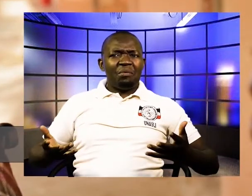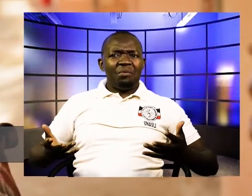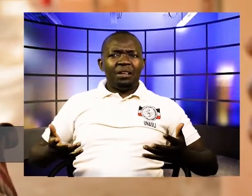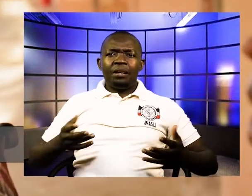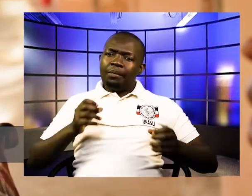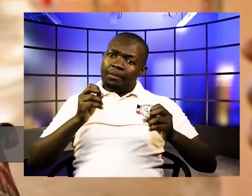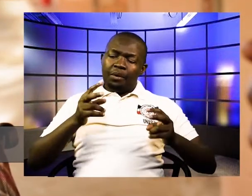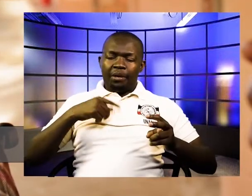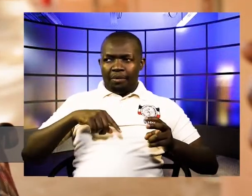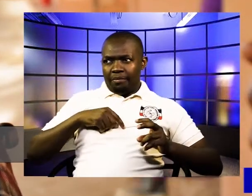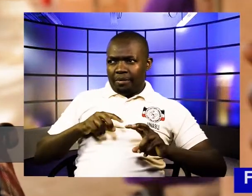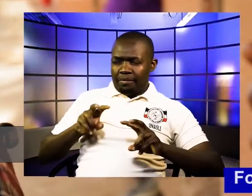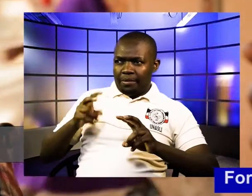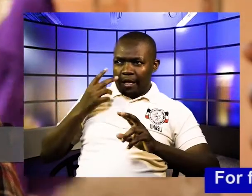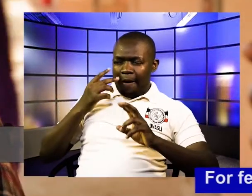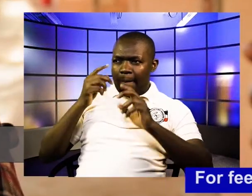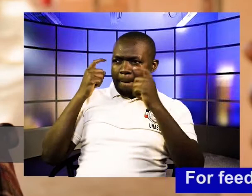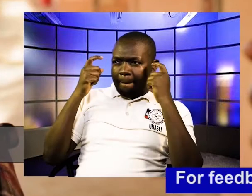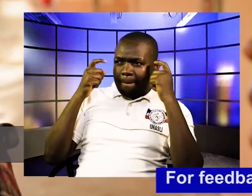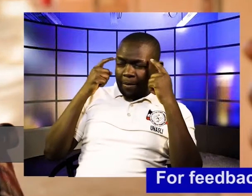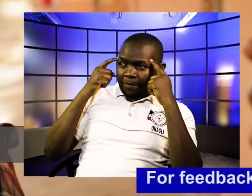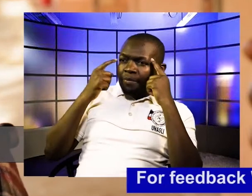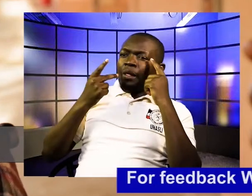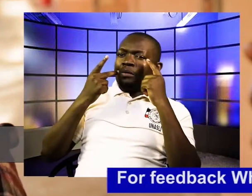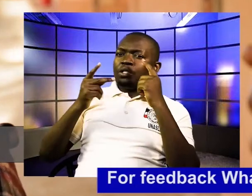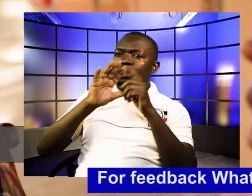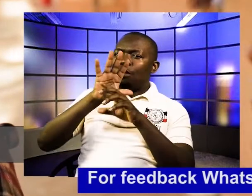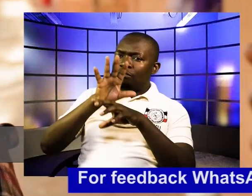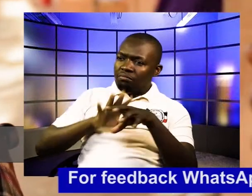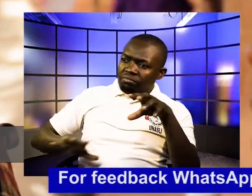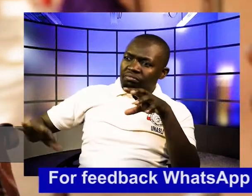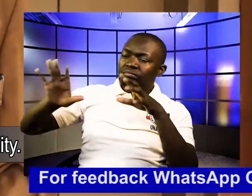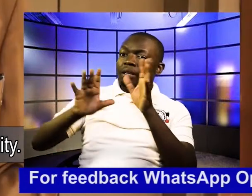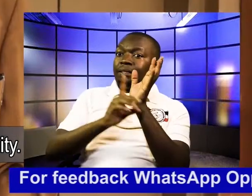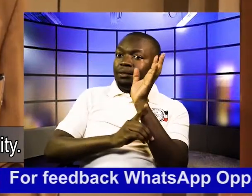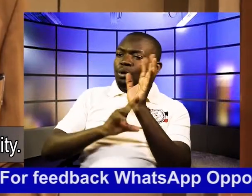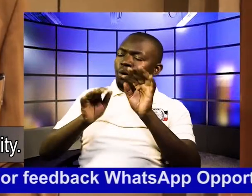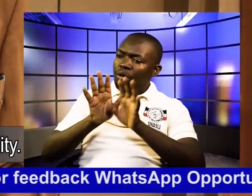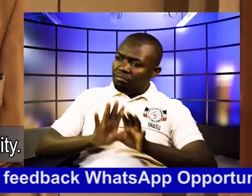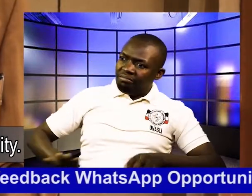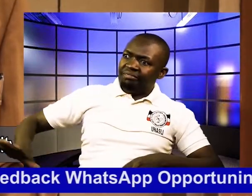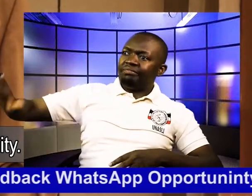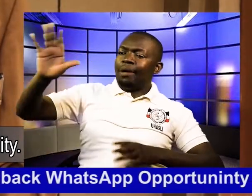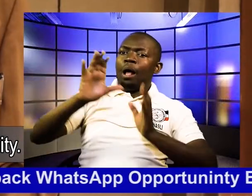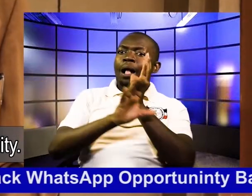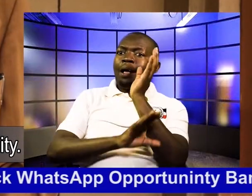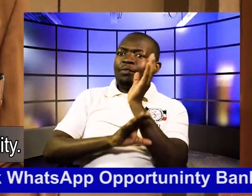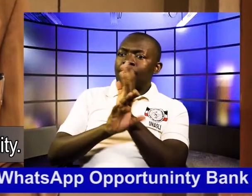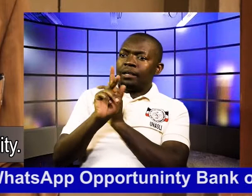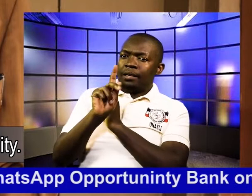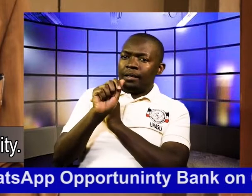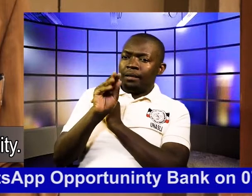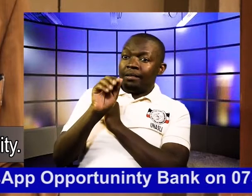mu ngeri bwete tukitunulire nti mu district enamba oba in the whole country abali primary